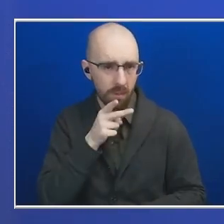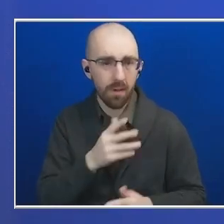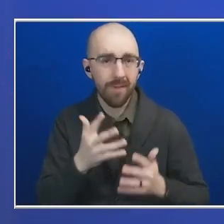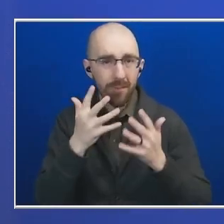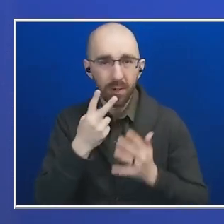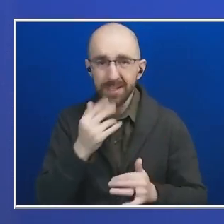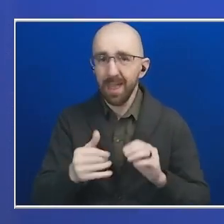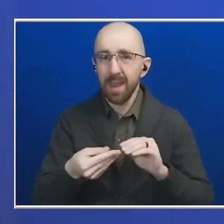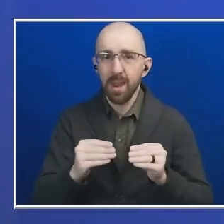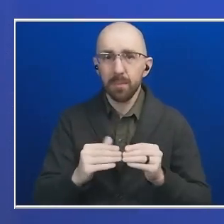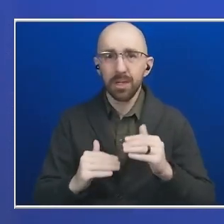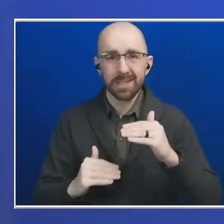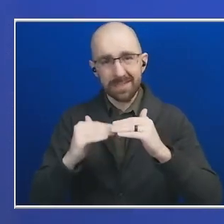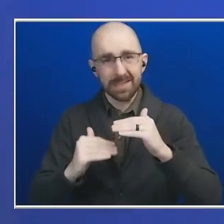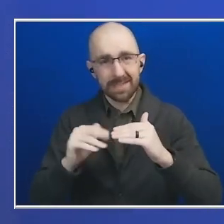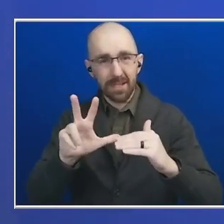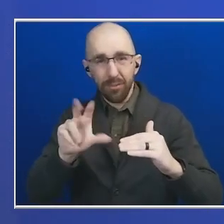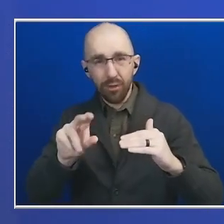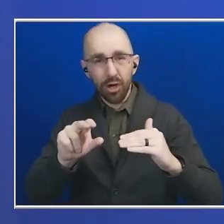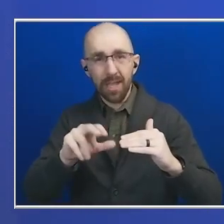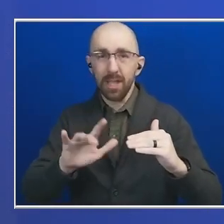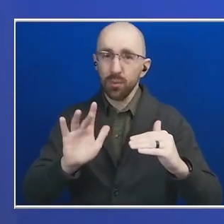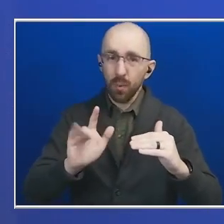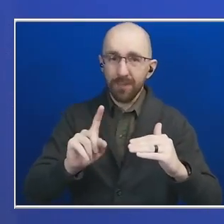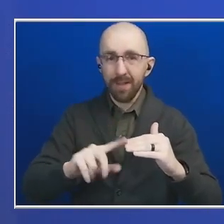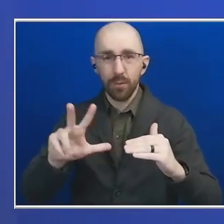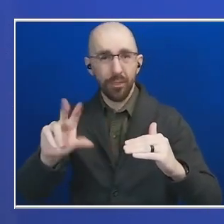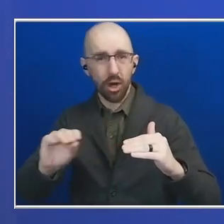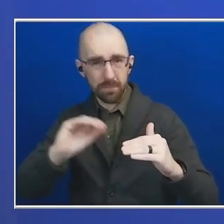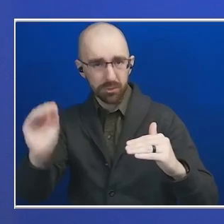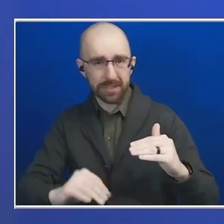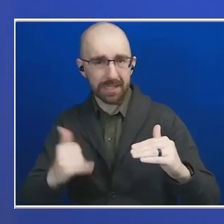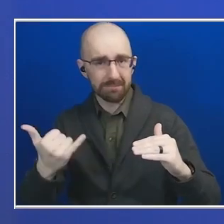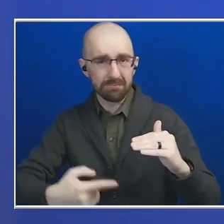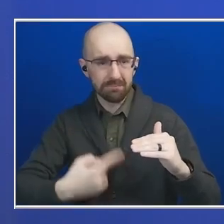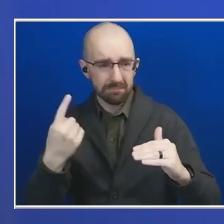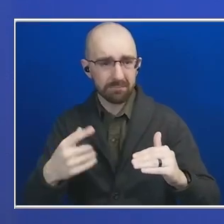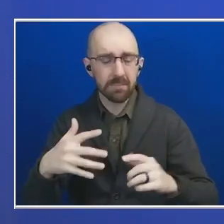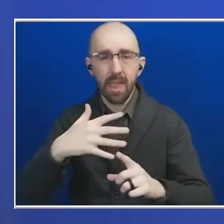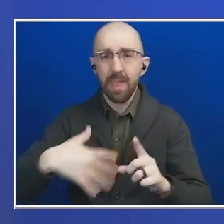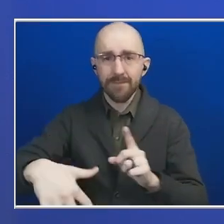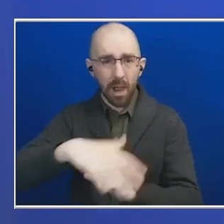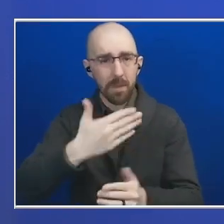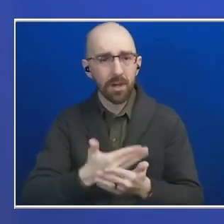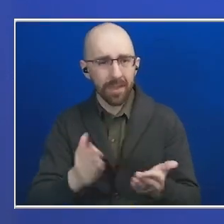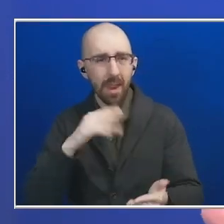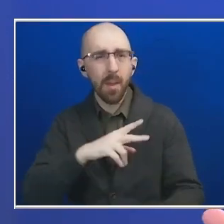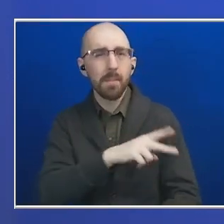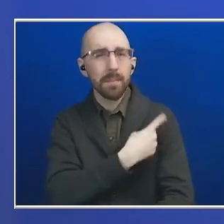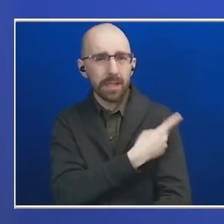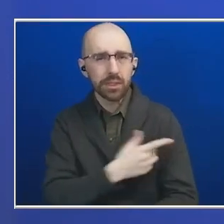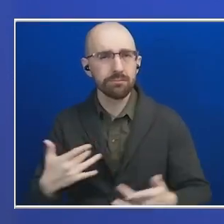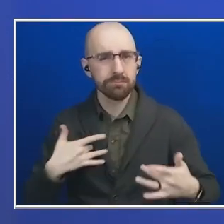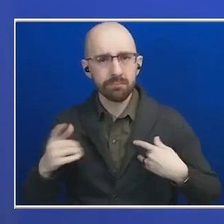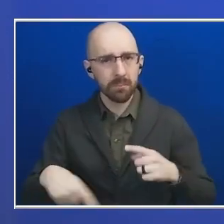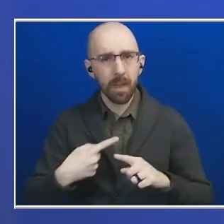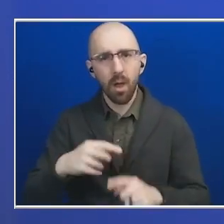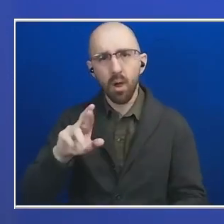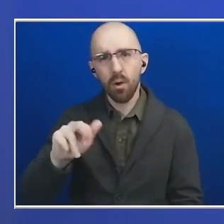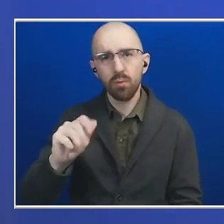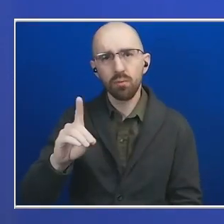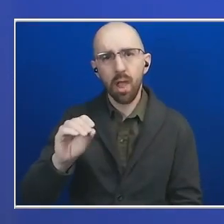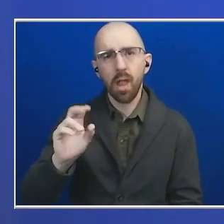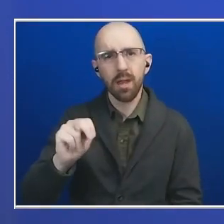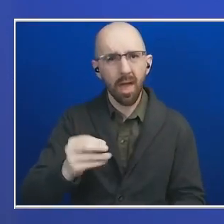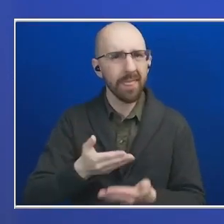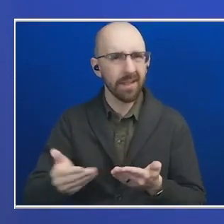to 30%, 25 to 30% these days. There's a lot of environmental factors. I know patients are concerned about radon and things of that nature,